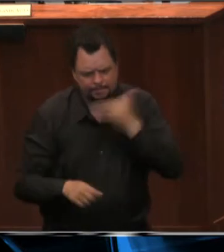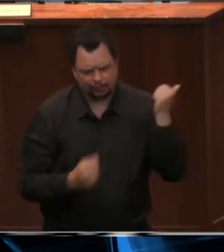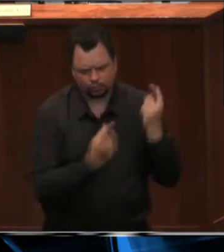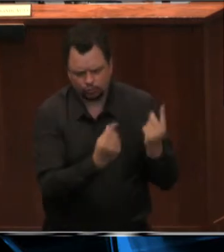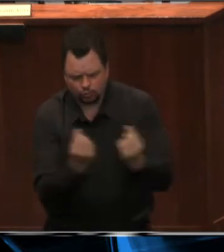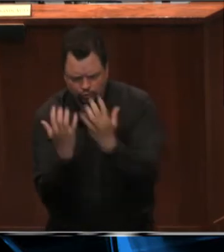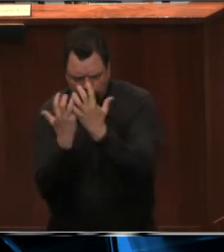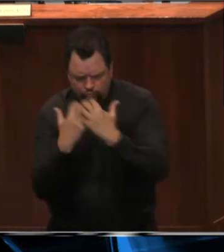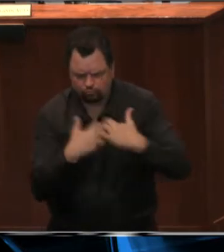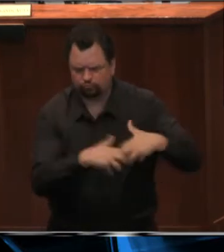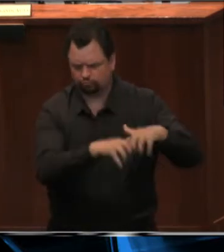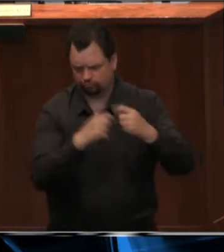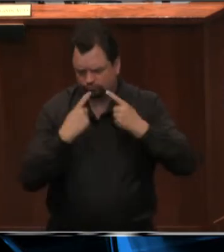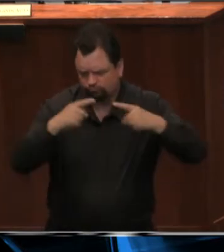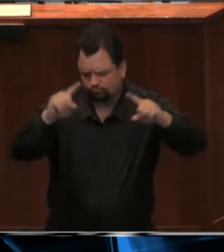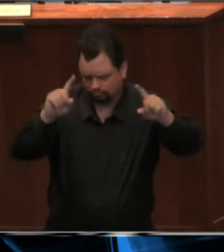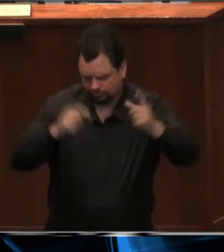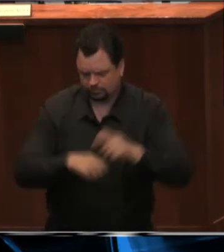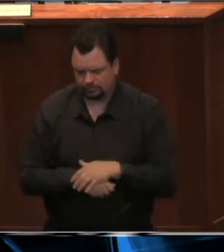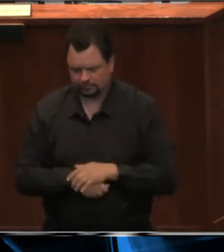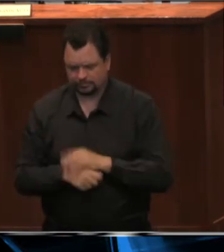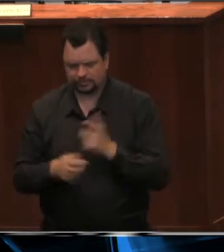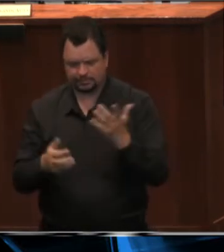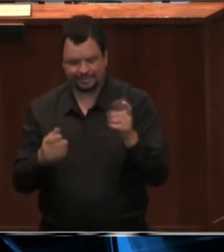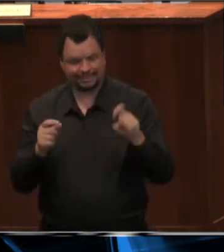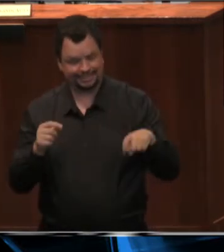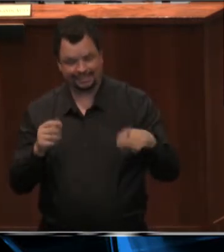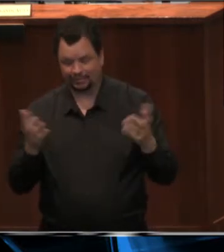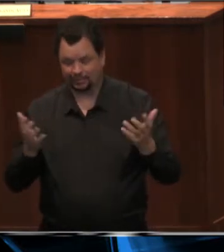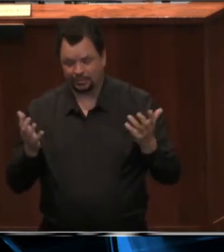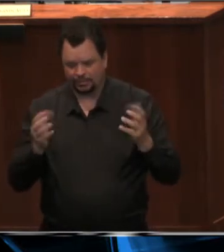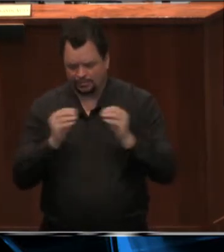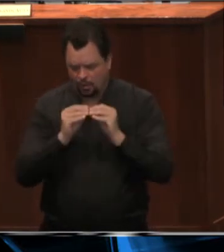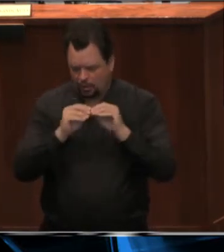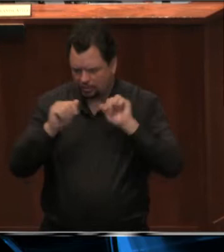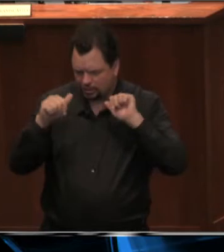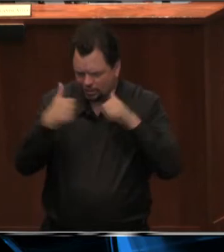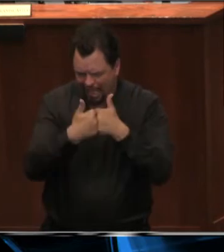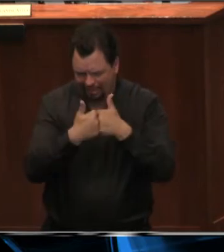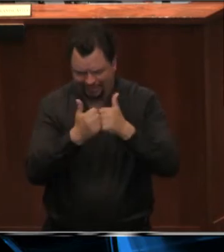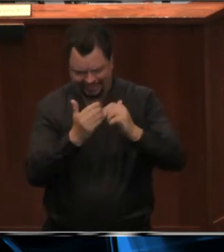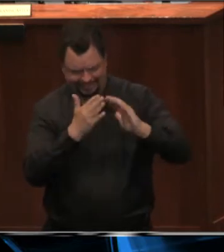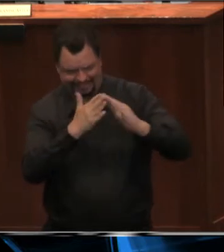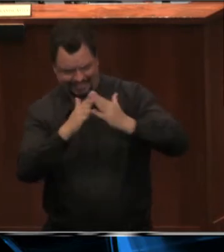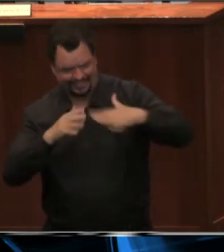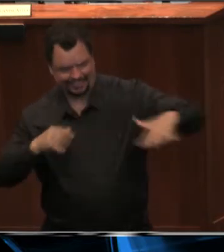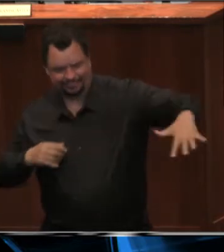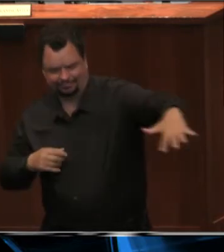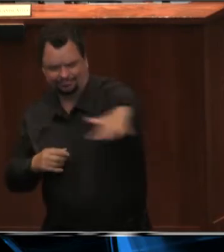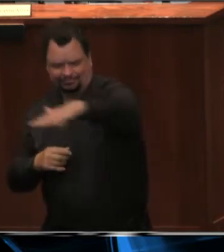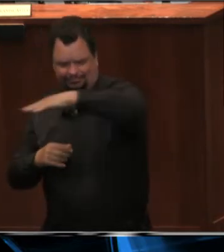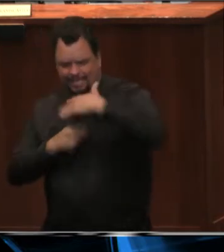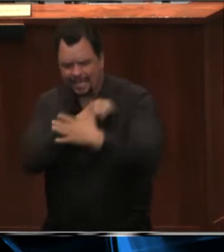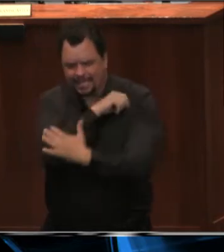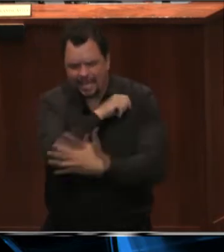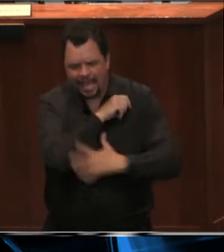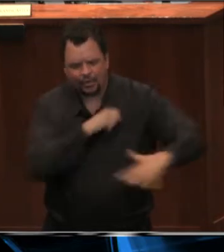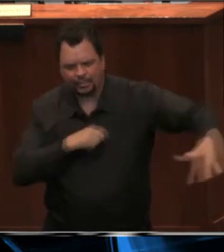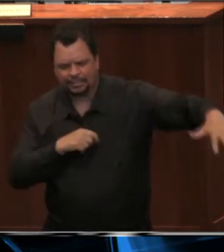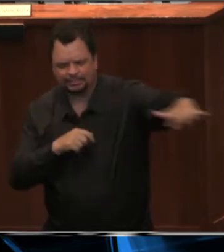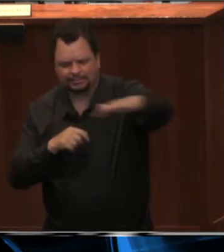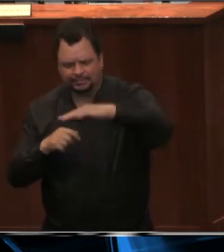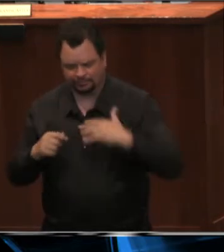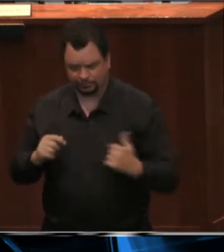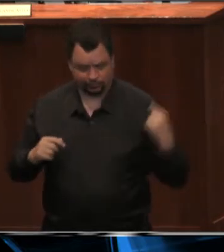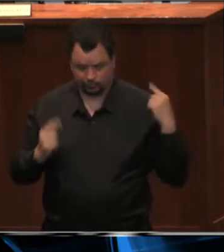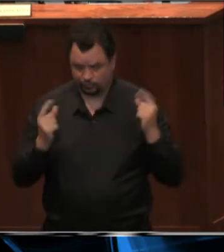City and County Health Officers conference this past month virtually, and